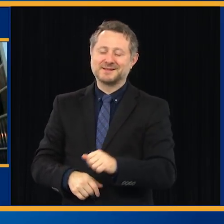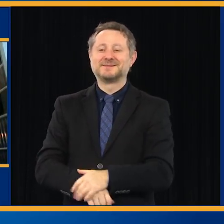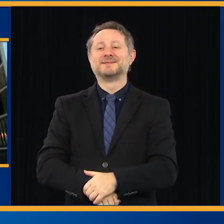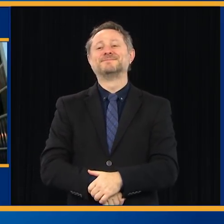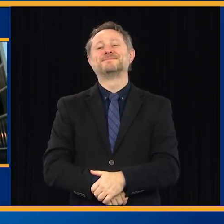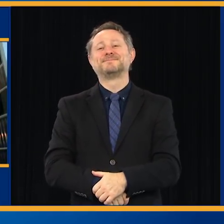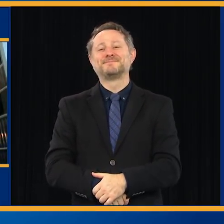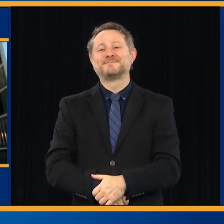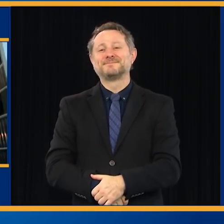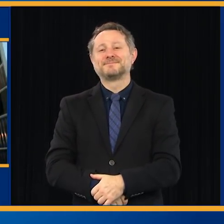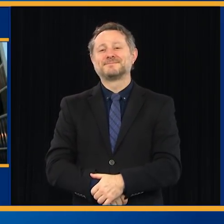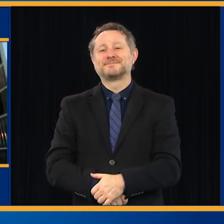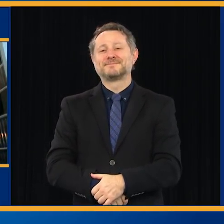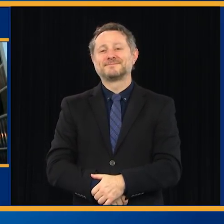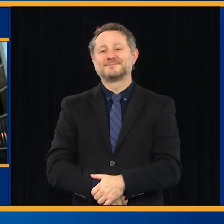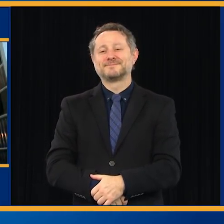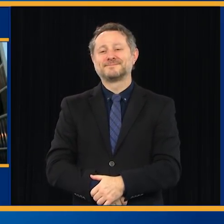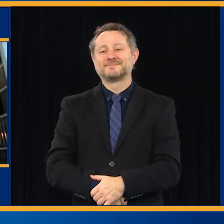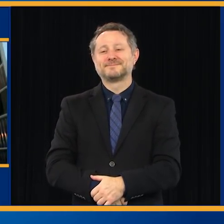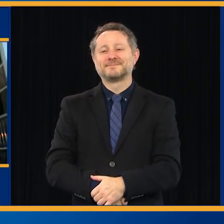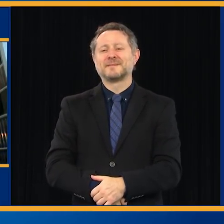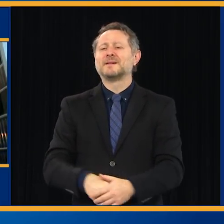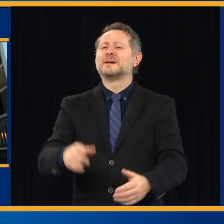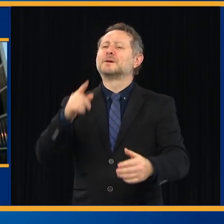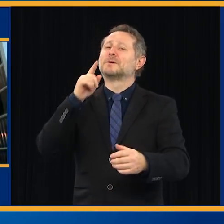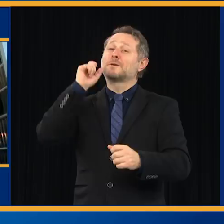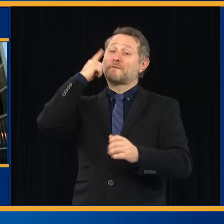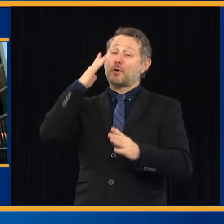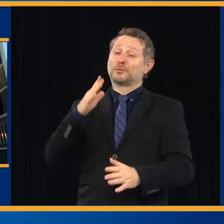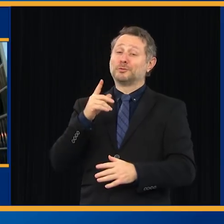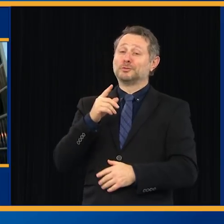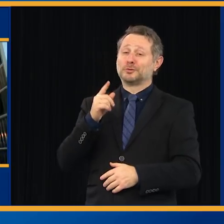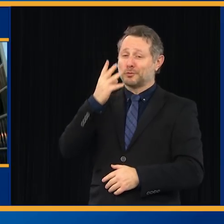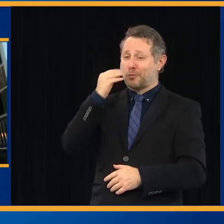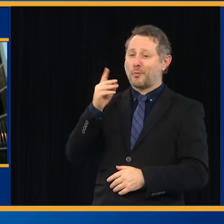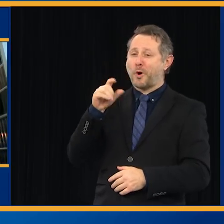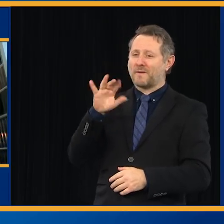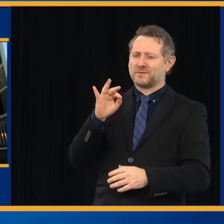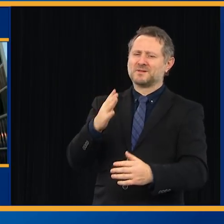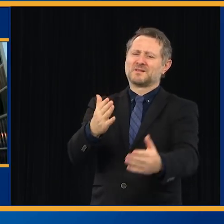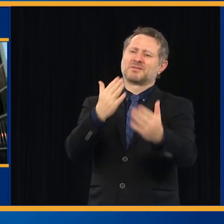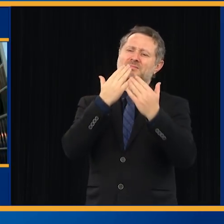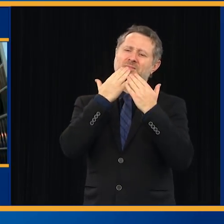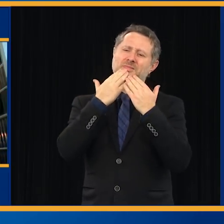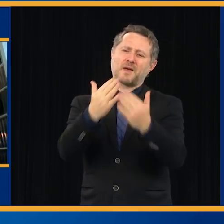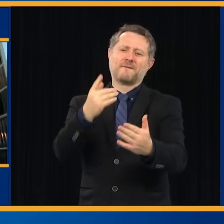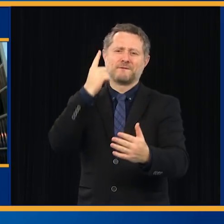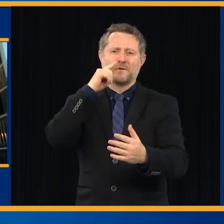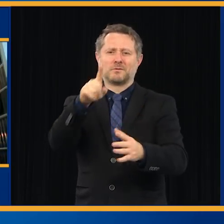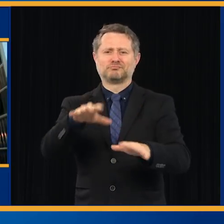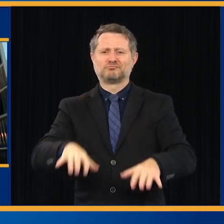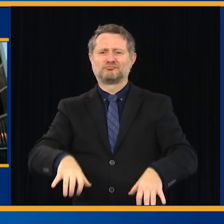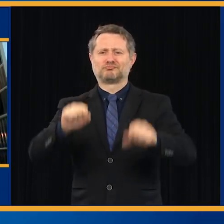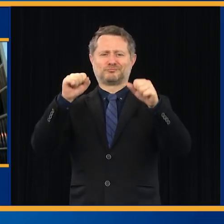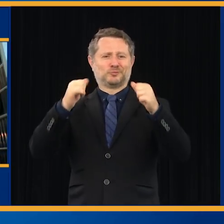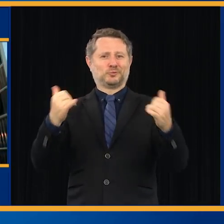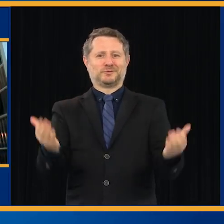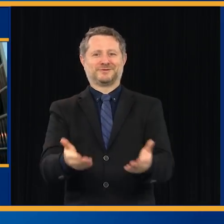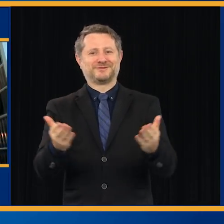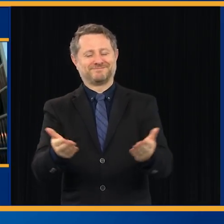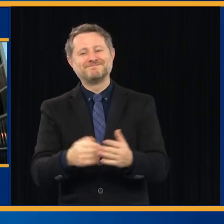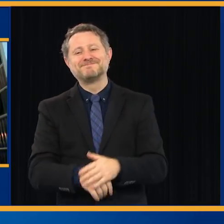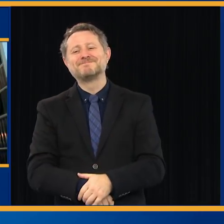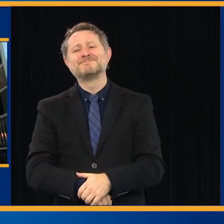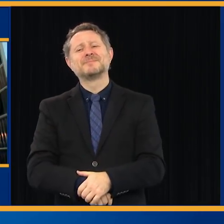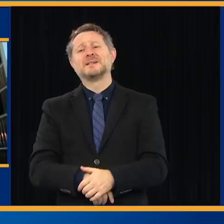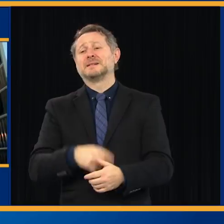Thank you, Governor Cuomo. And thank you very much for organizing this. Again, a few weeks